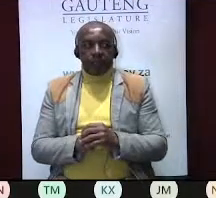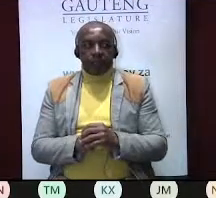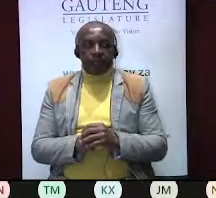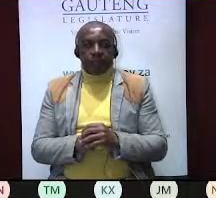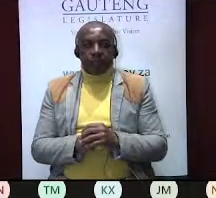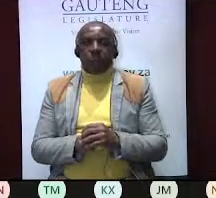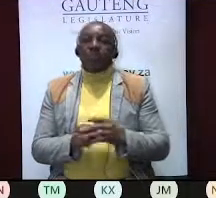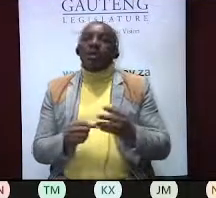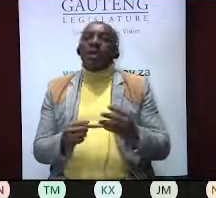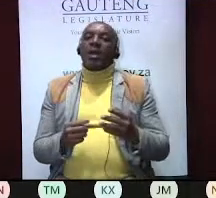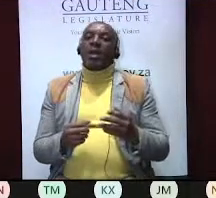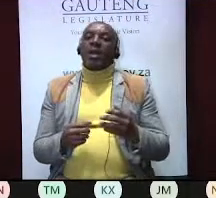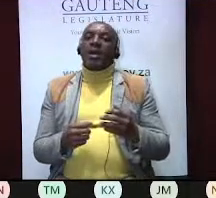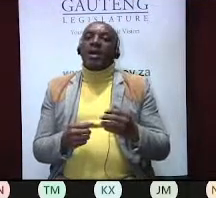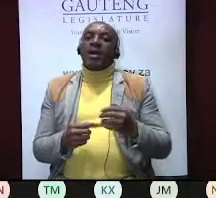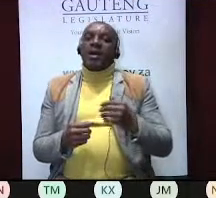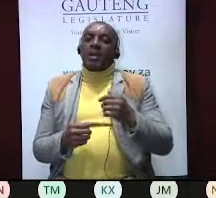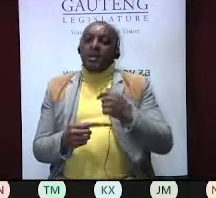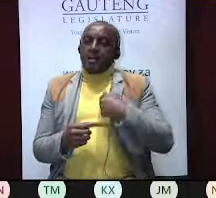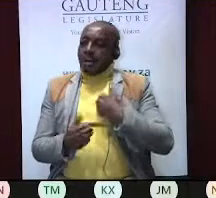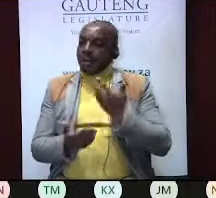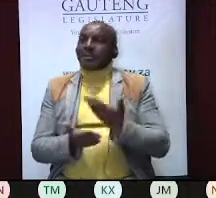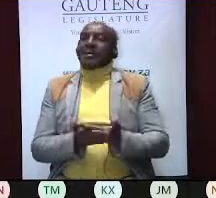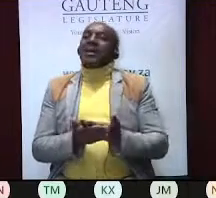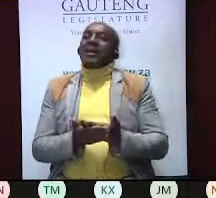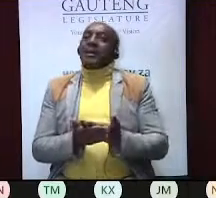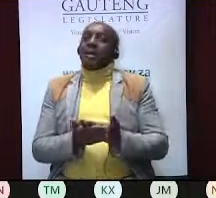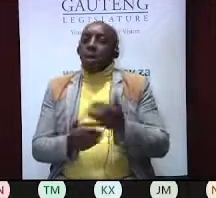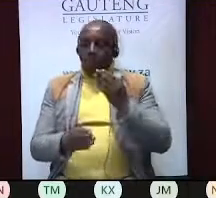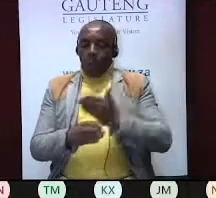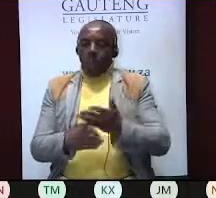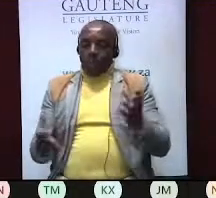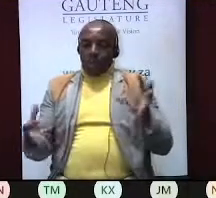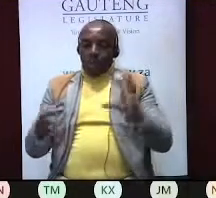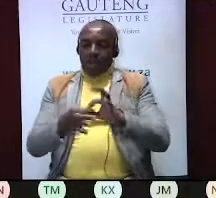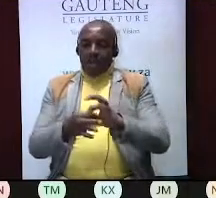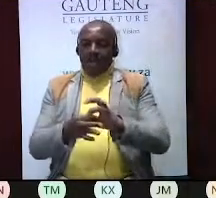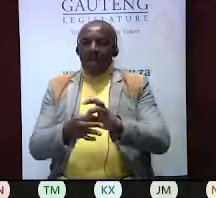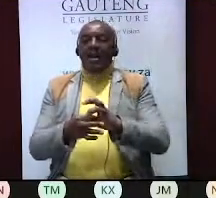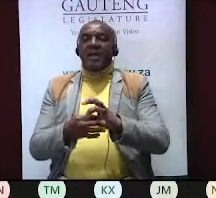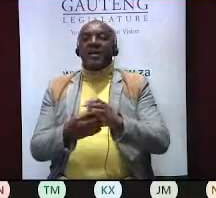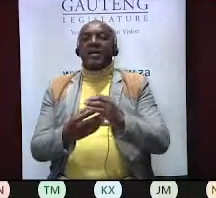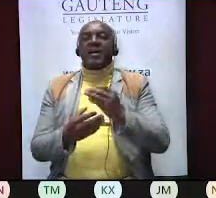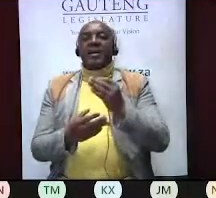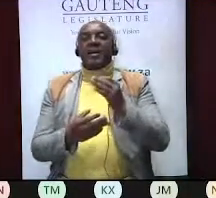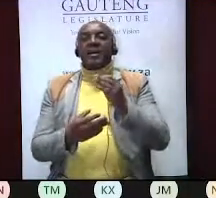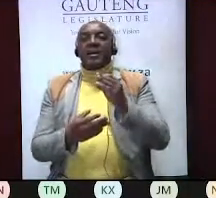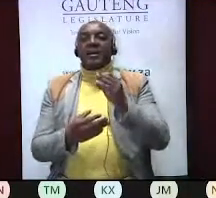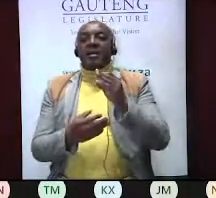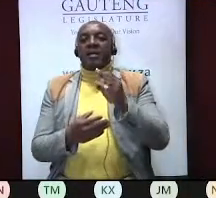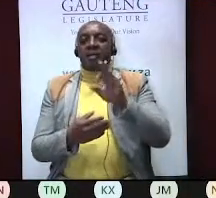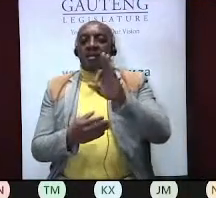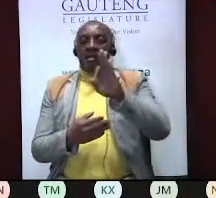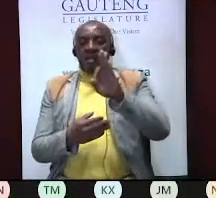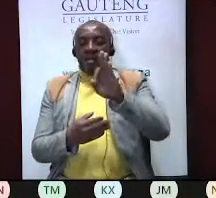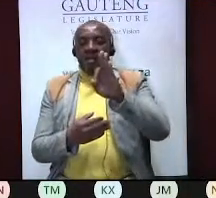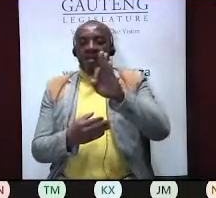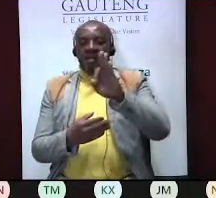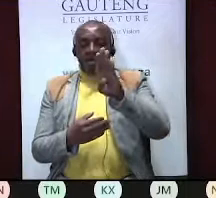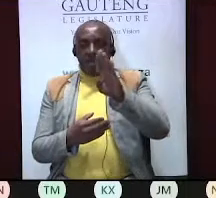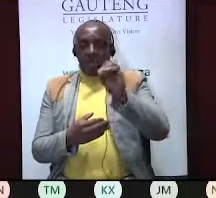In other words, we should be in a position working together with the faith-based organization to